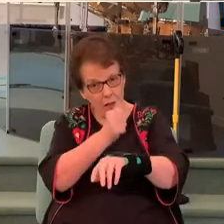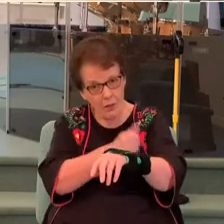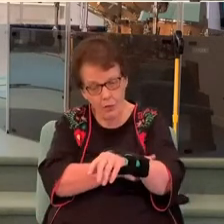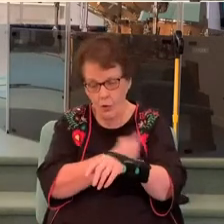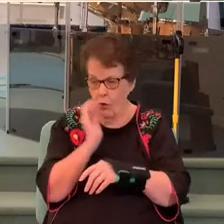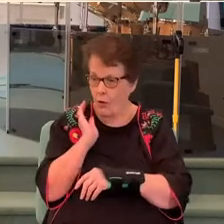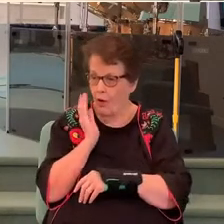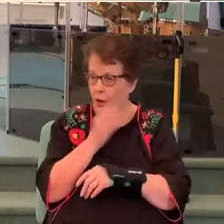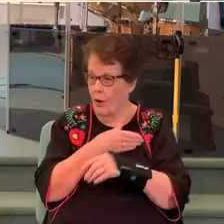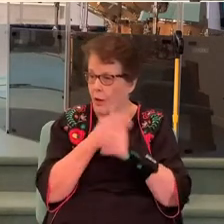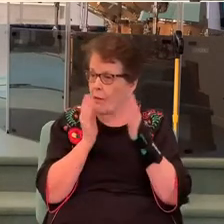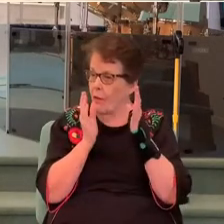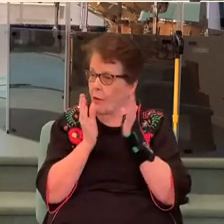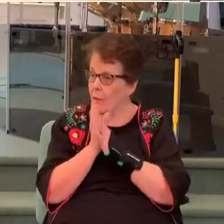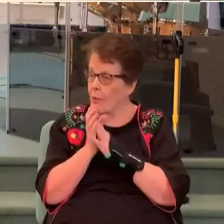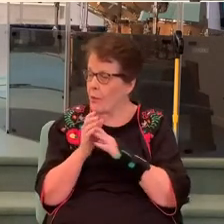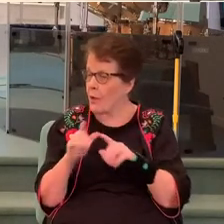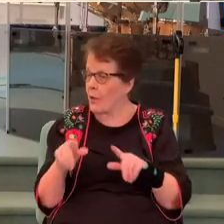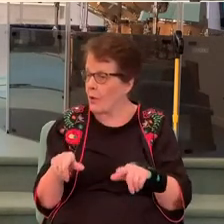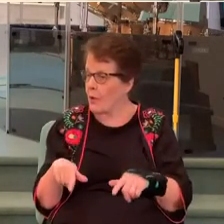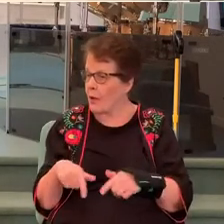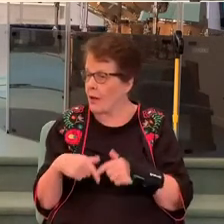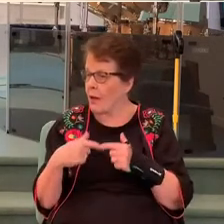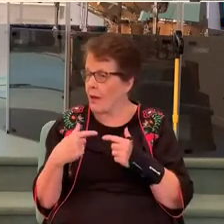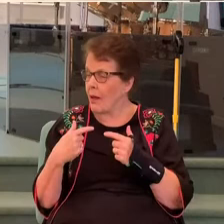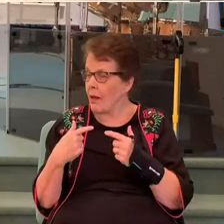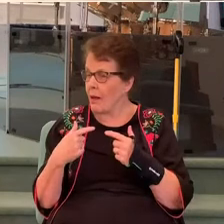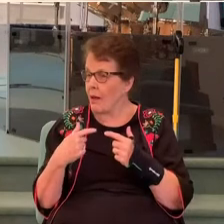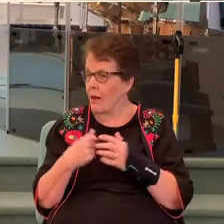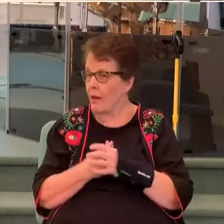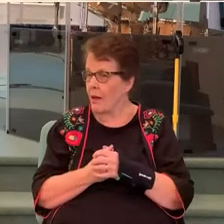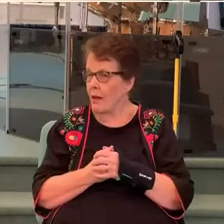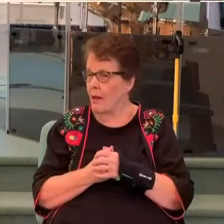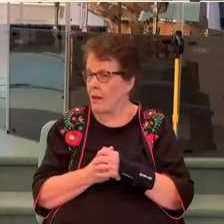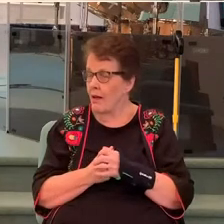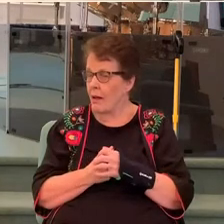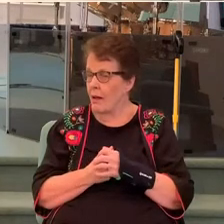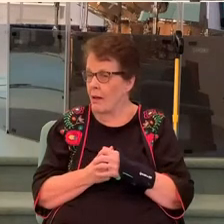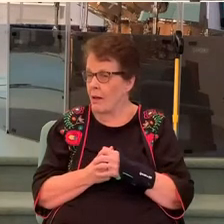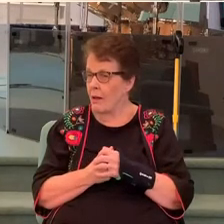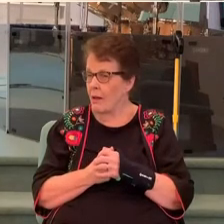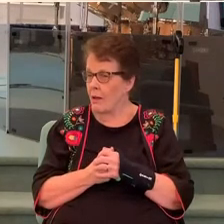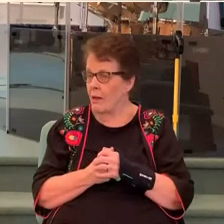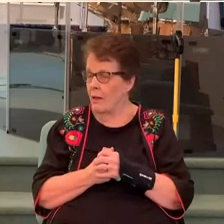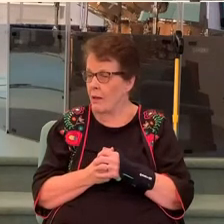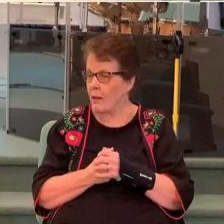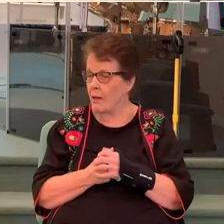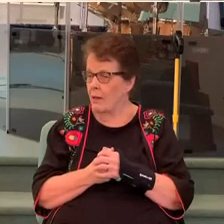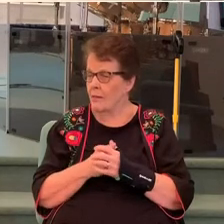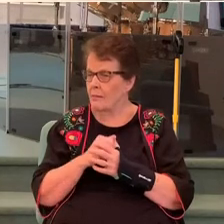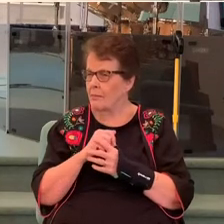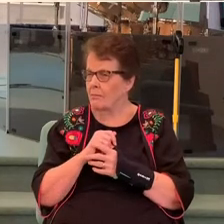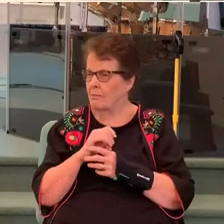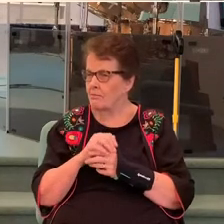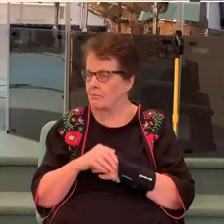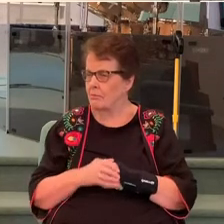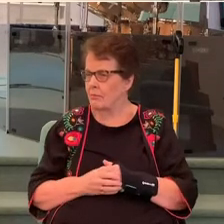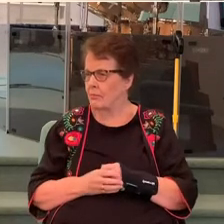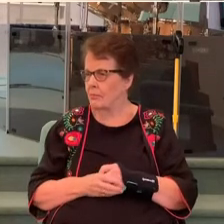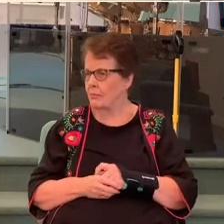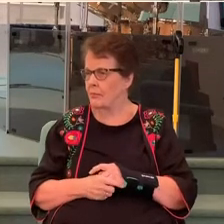any secret or wonder as to why so many Christians feel so defeated?